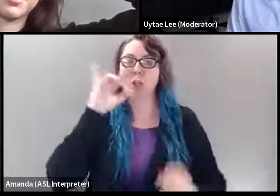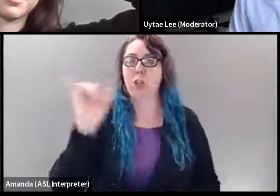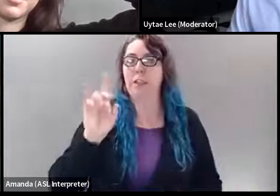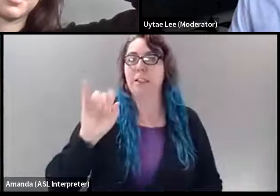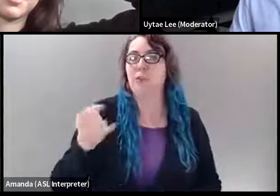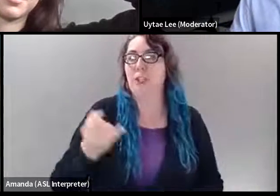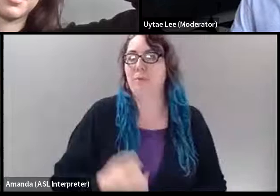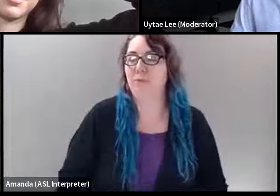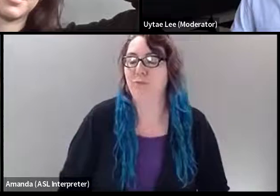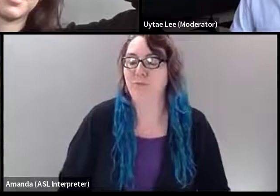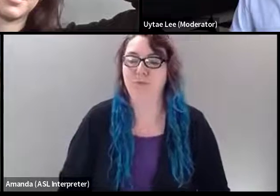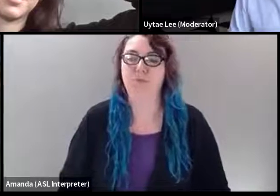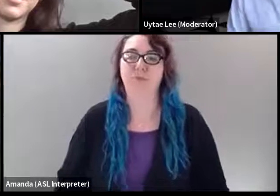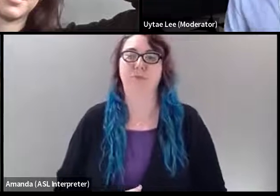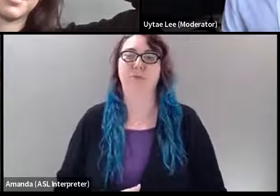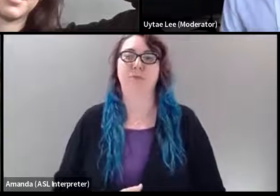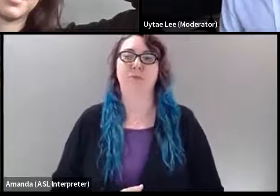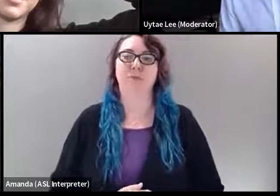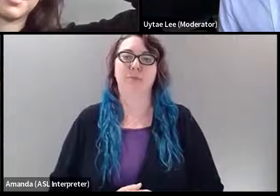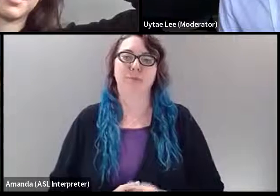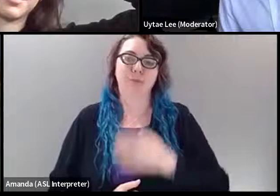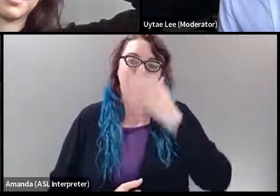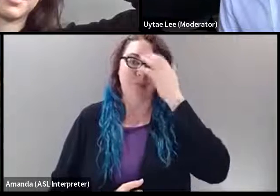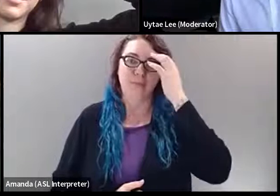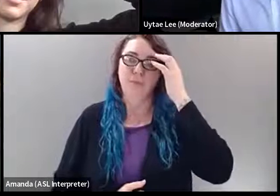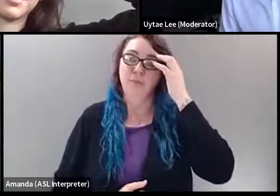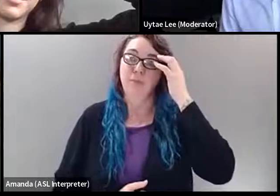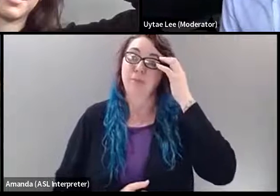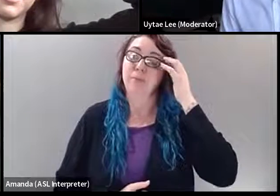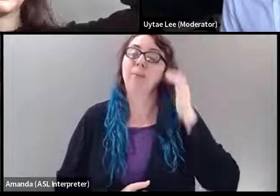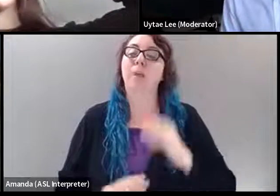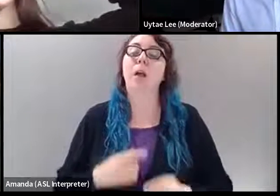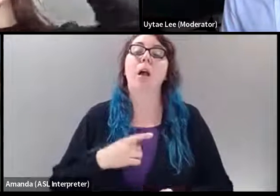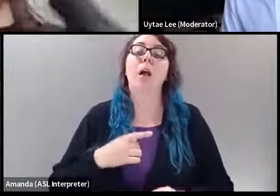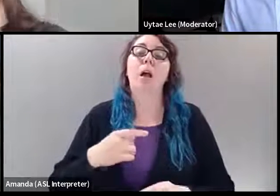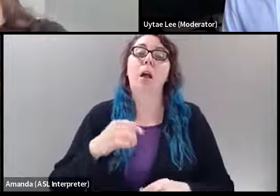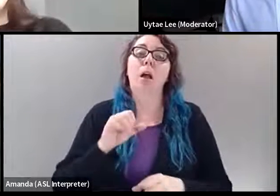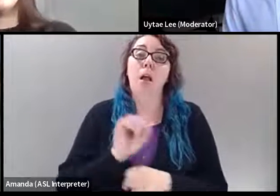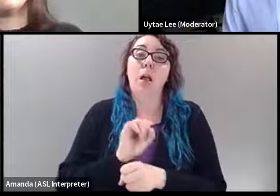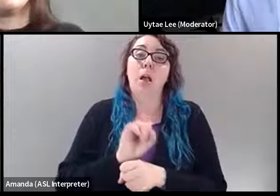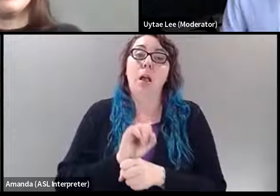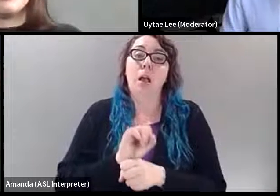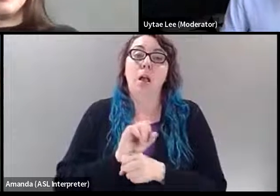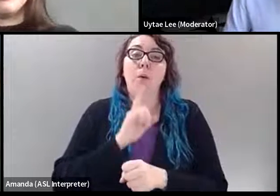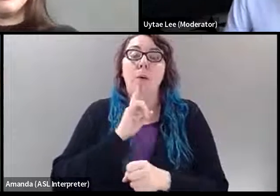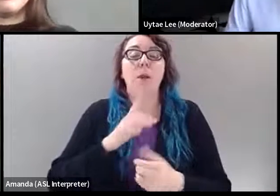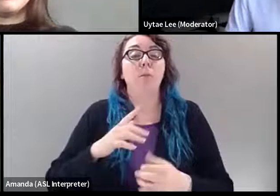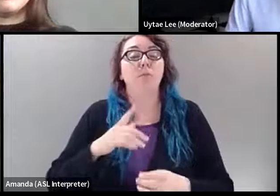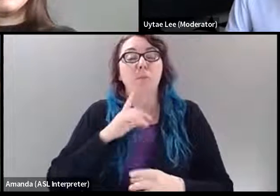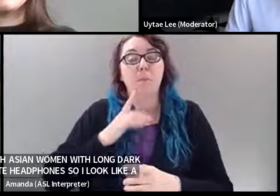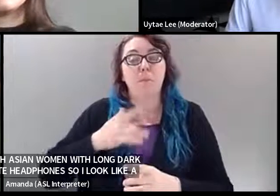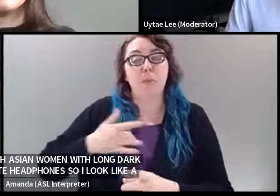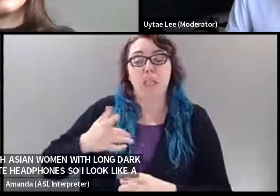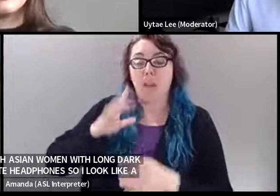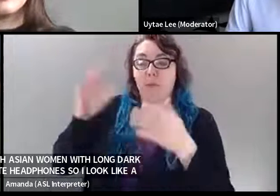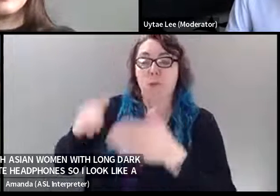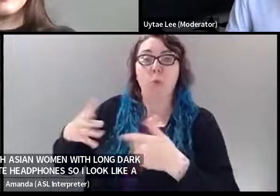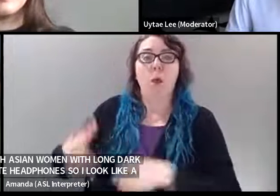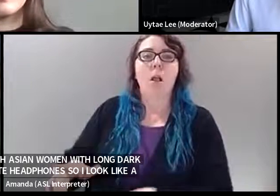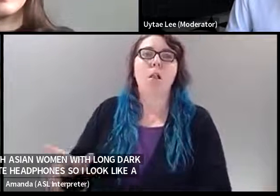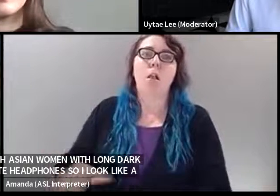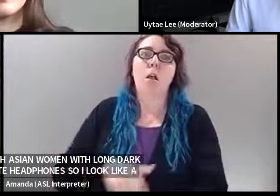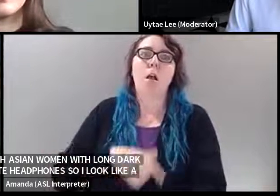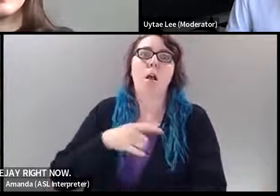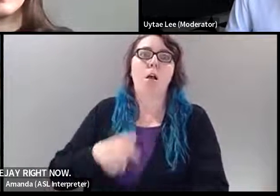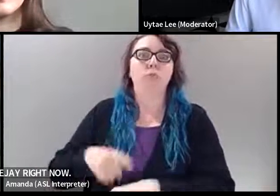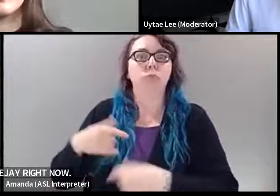I work mostly with our long-running factual series. So we are the department that does the Great